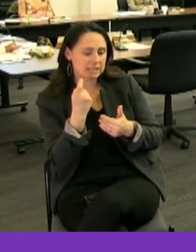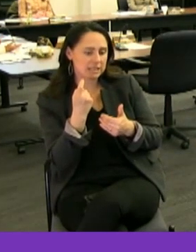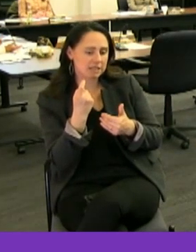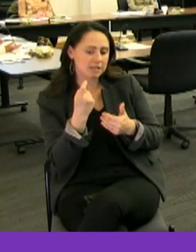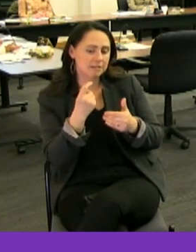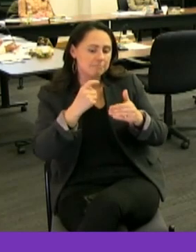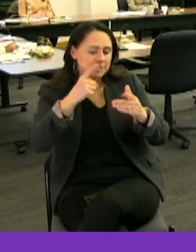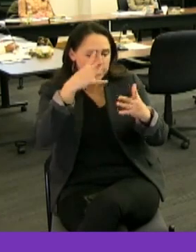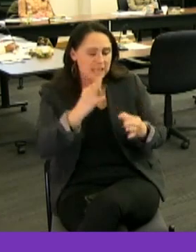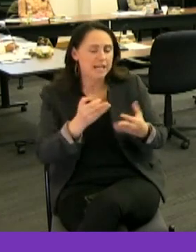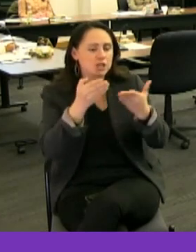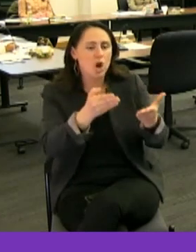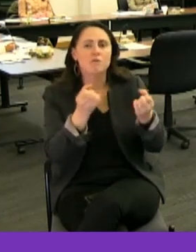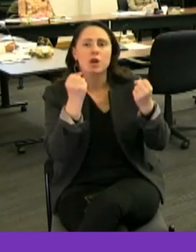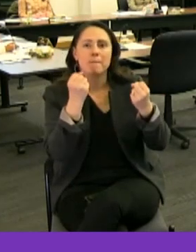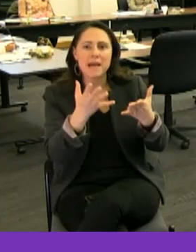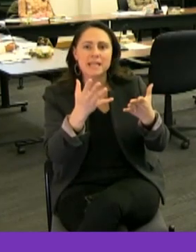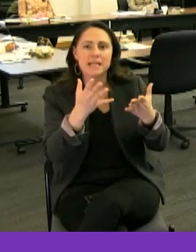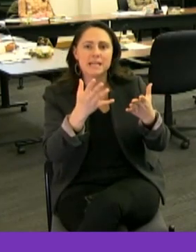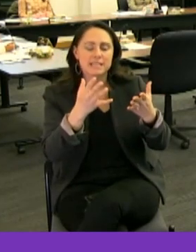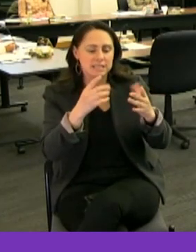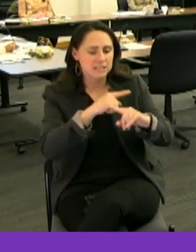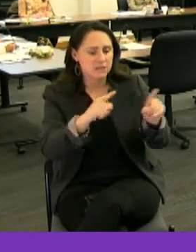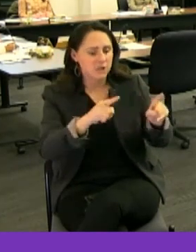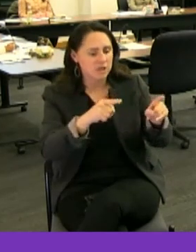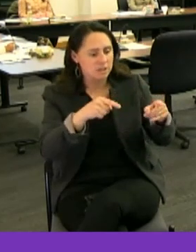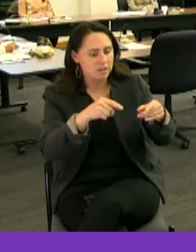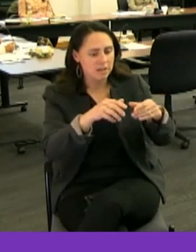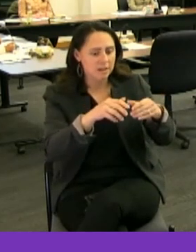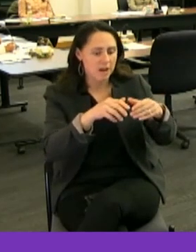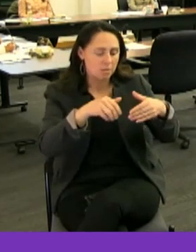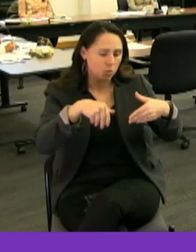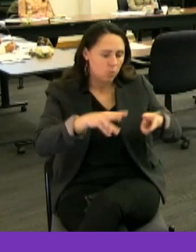platforms because of COVID, I would like